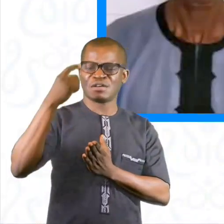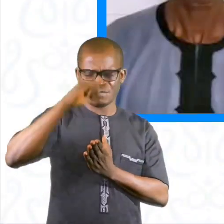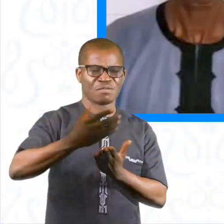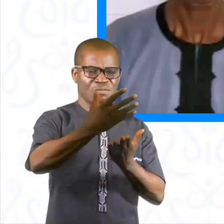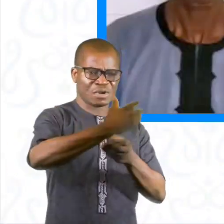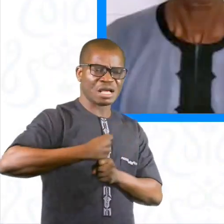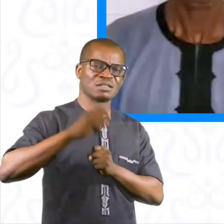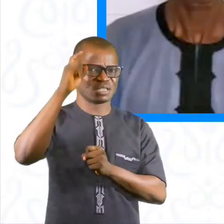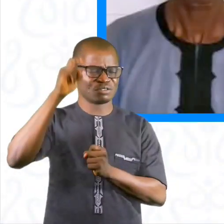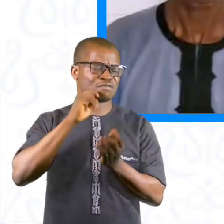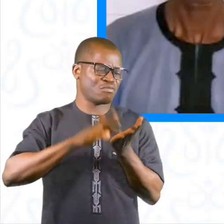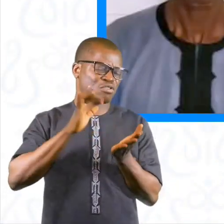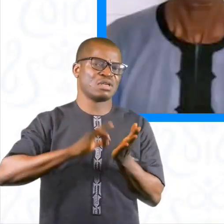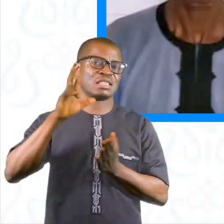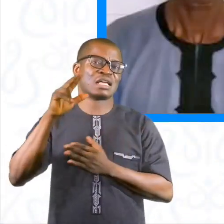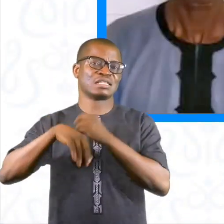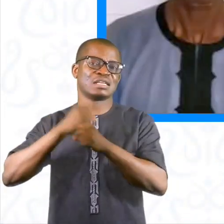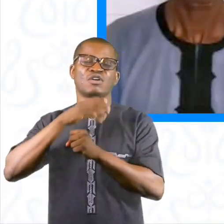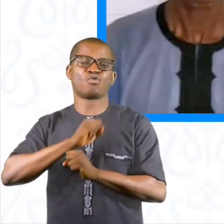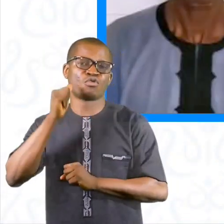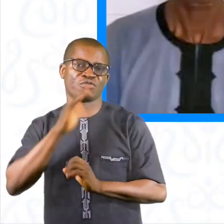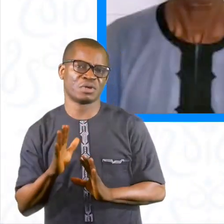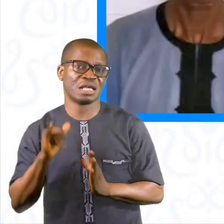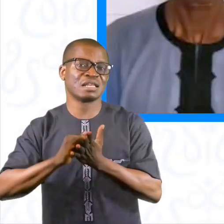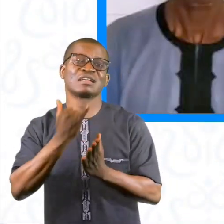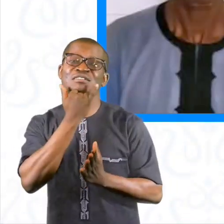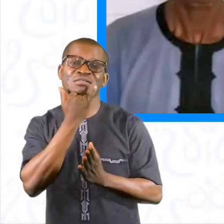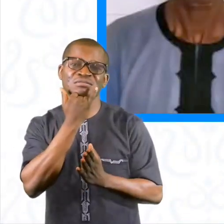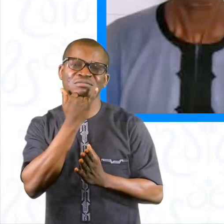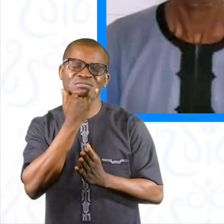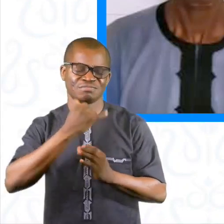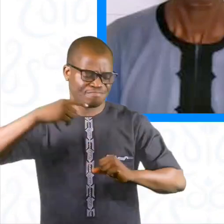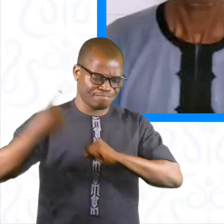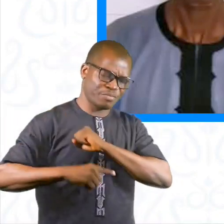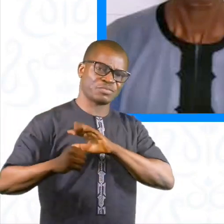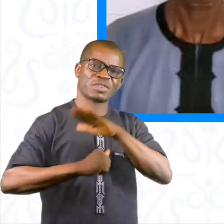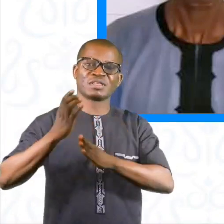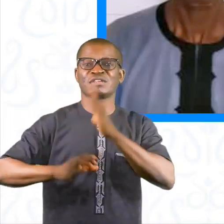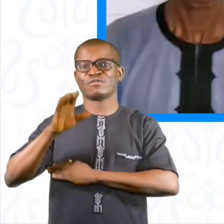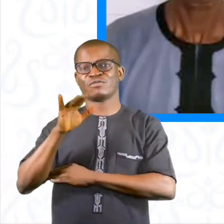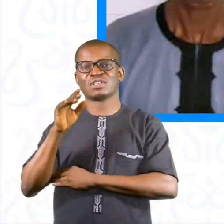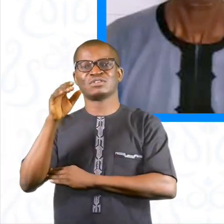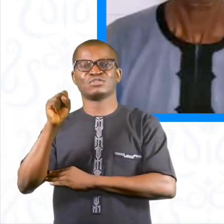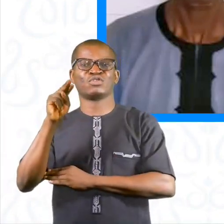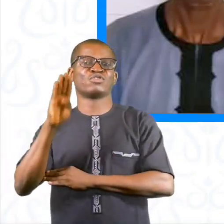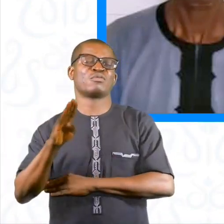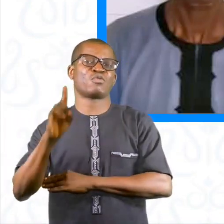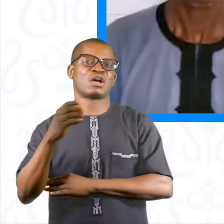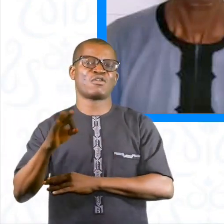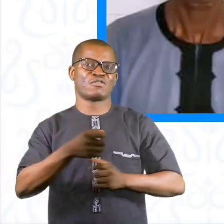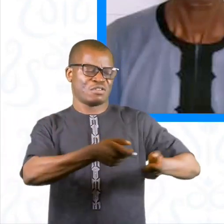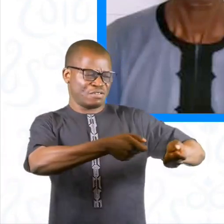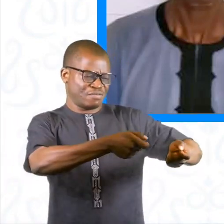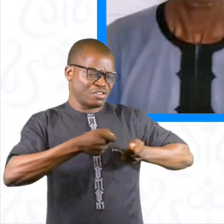for procuring and sexually exploiting a 13-year-old female, an offence punishable under Section 16, Subsection 1 of the Trafficking